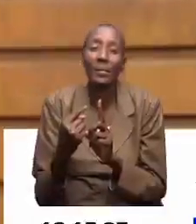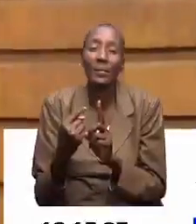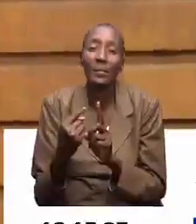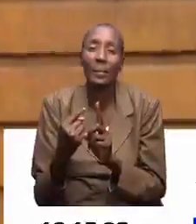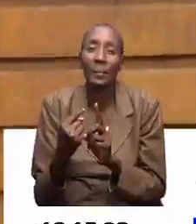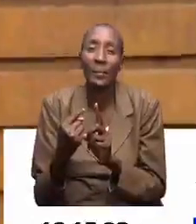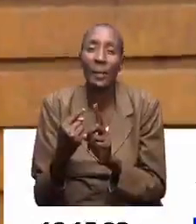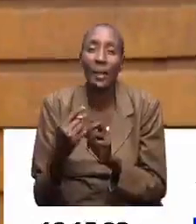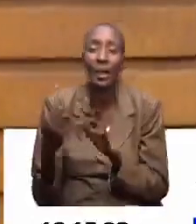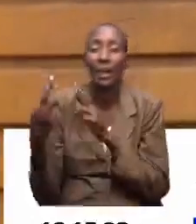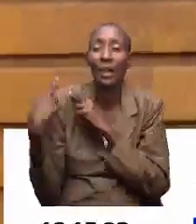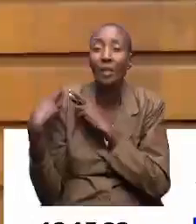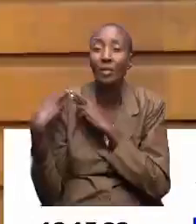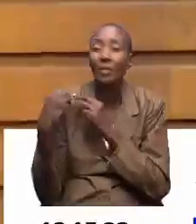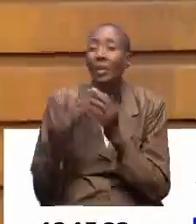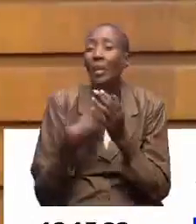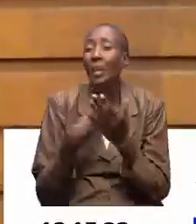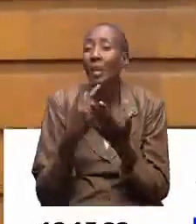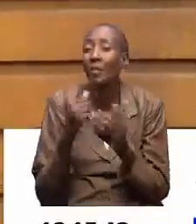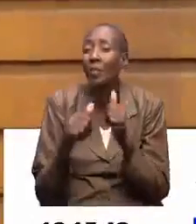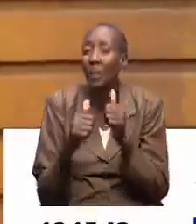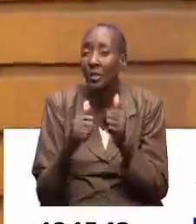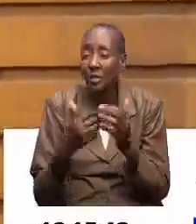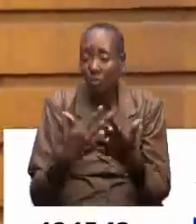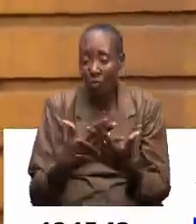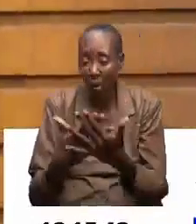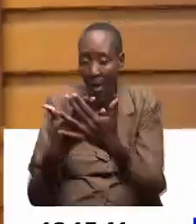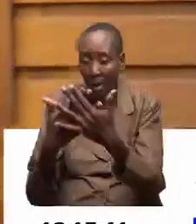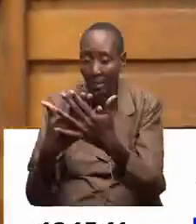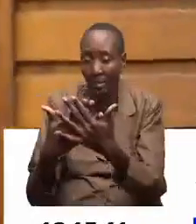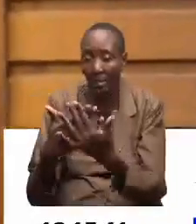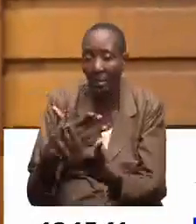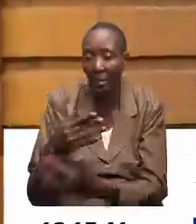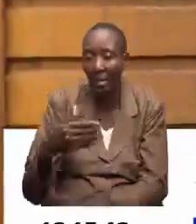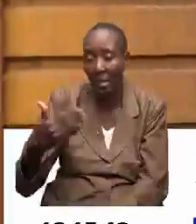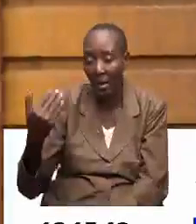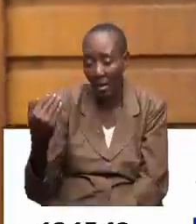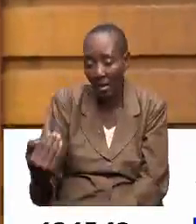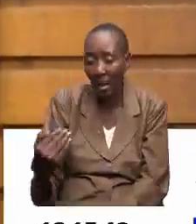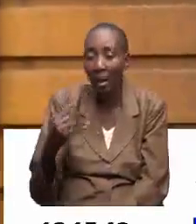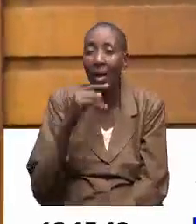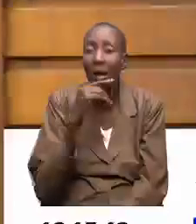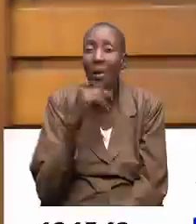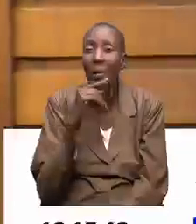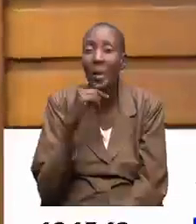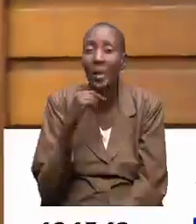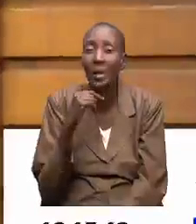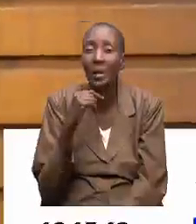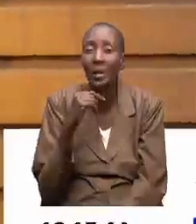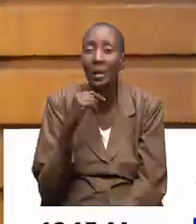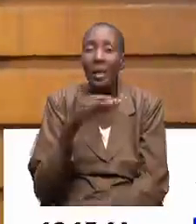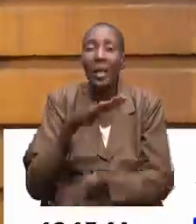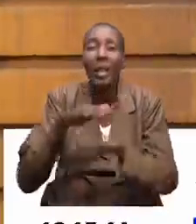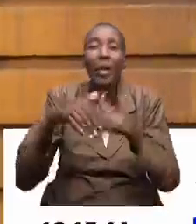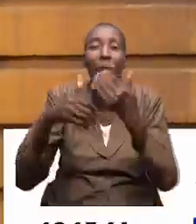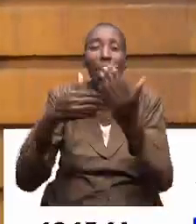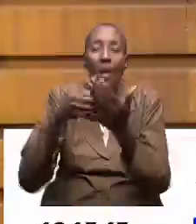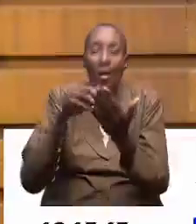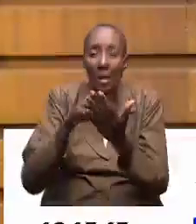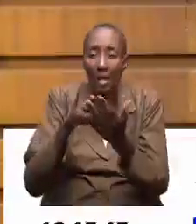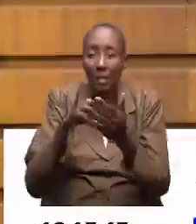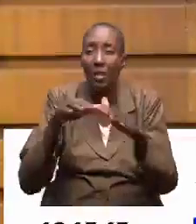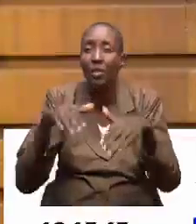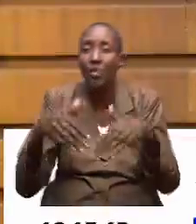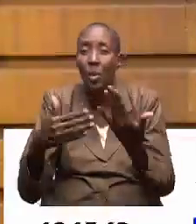to arrest young men, and they are all the cases or most of the